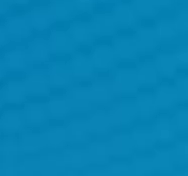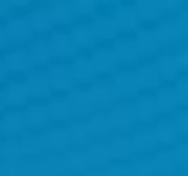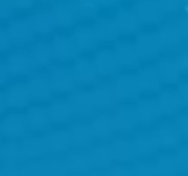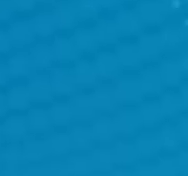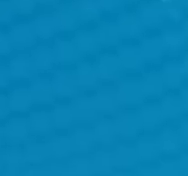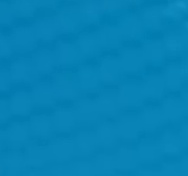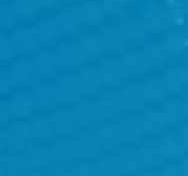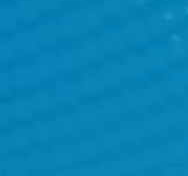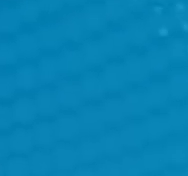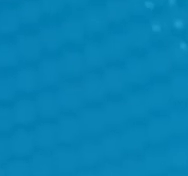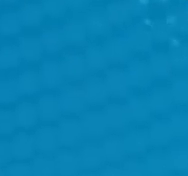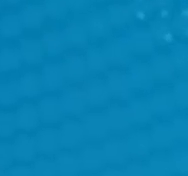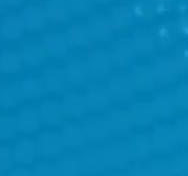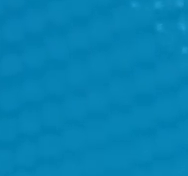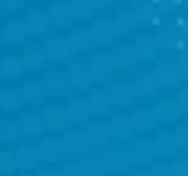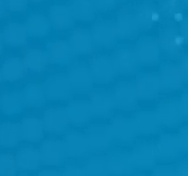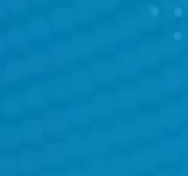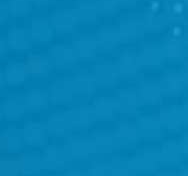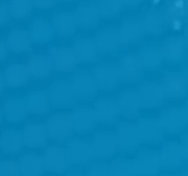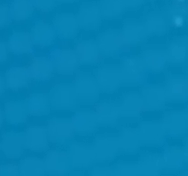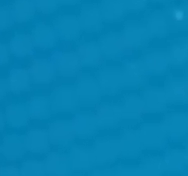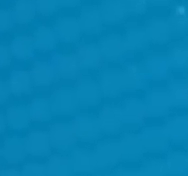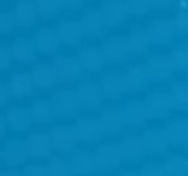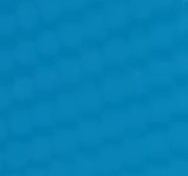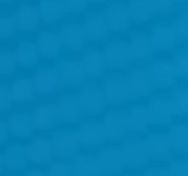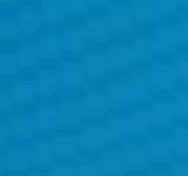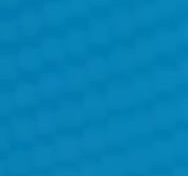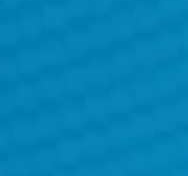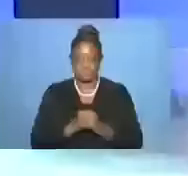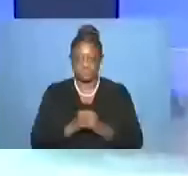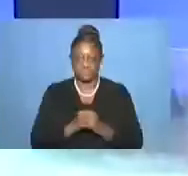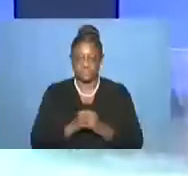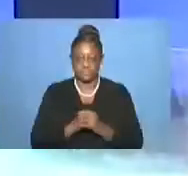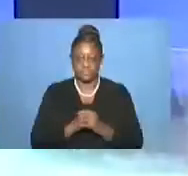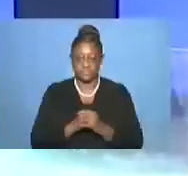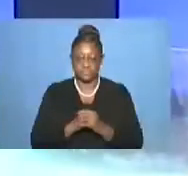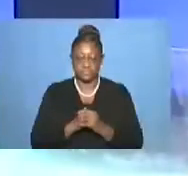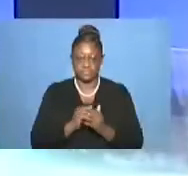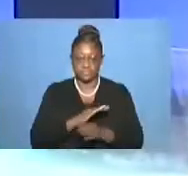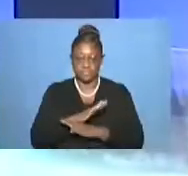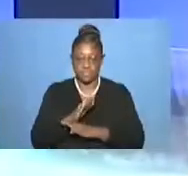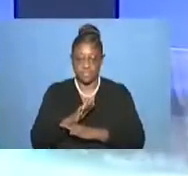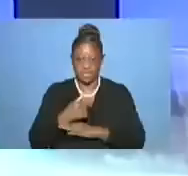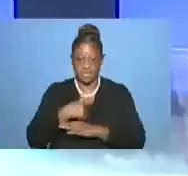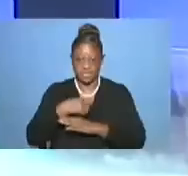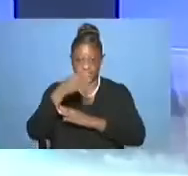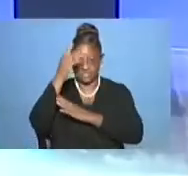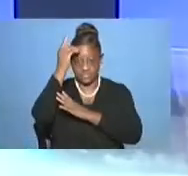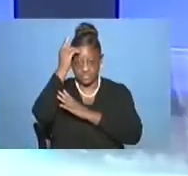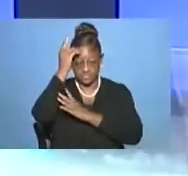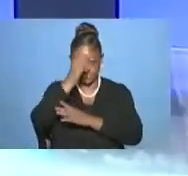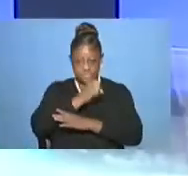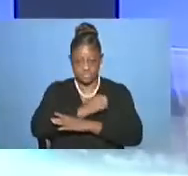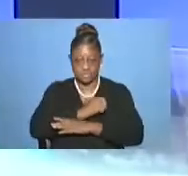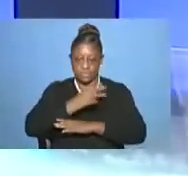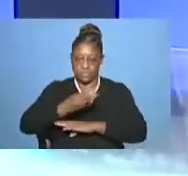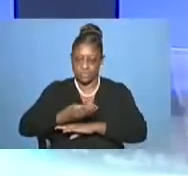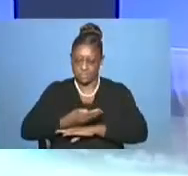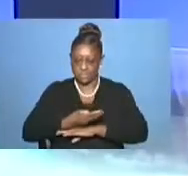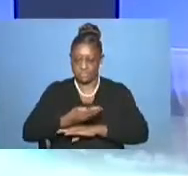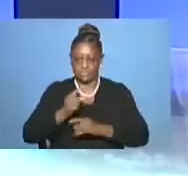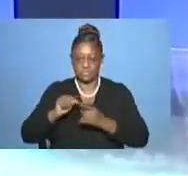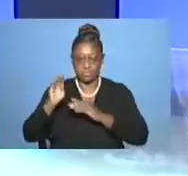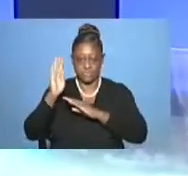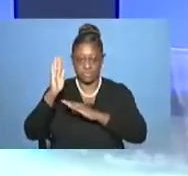to get things done, link up to stay connected with BTC. Good evening, I'm Desmond Saunders. Welcome to the Bahamas Tonight,